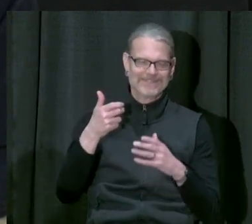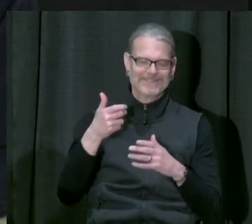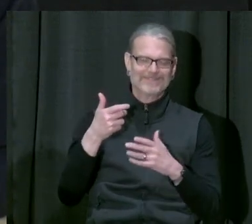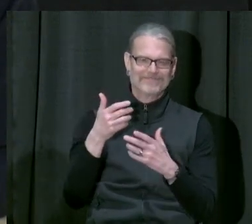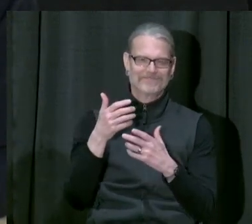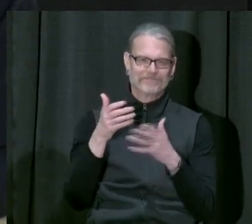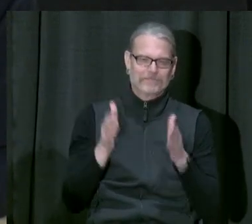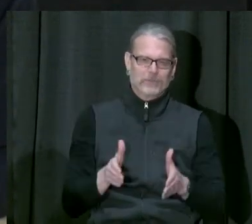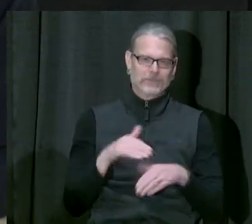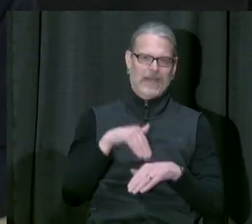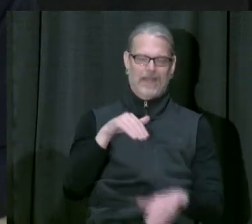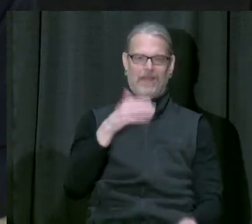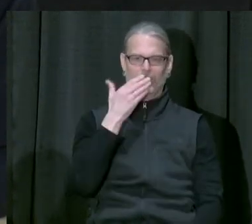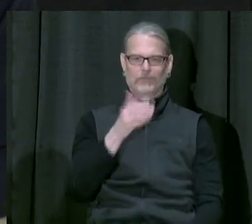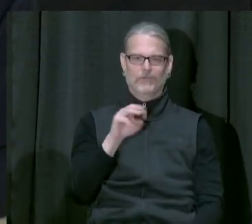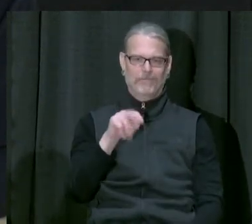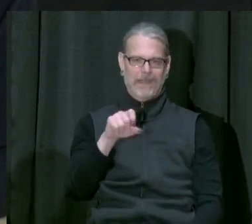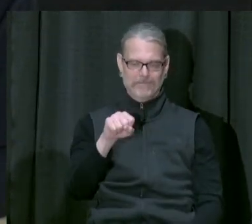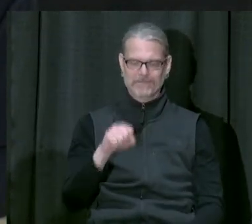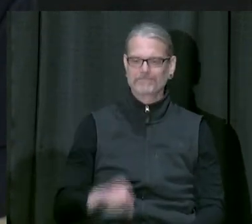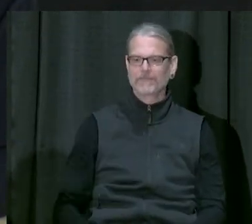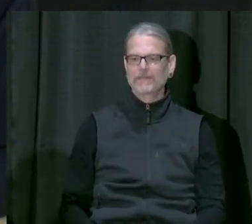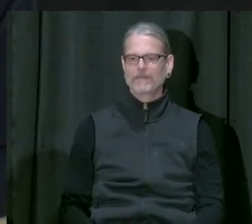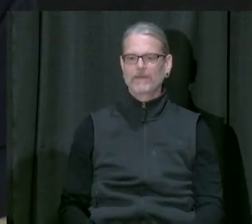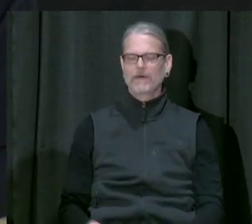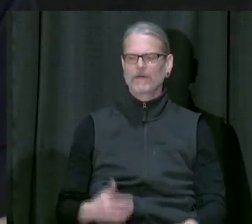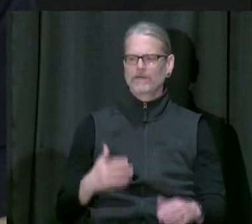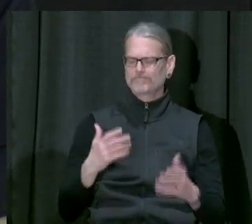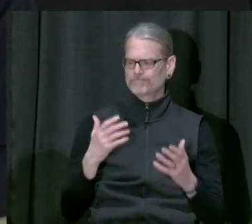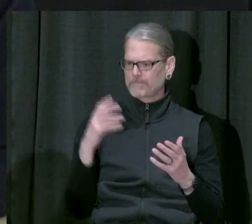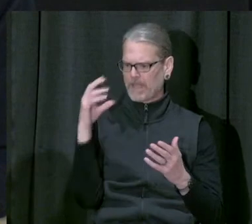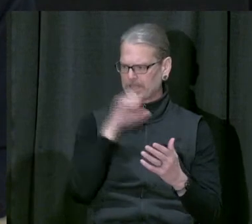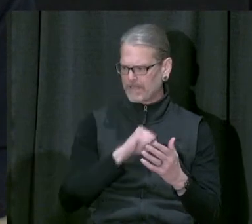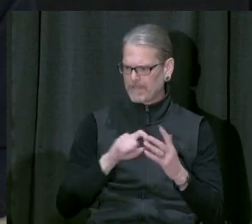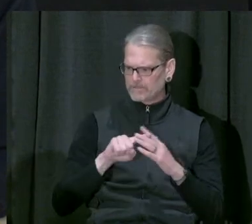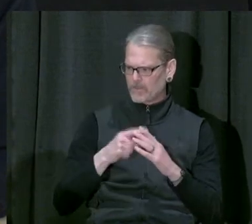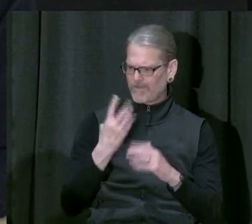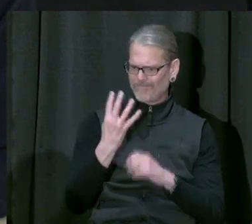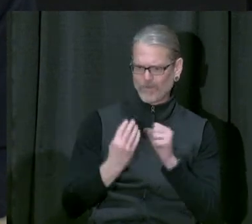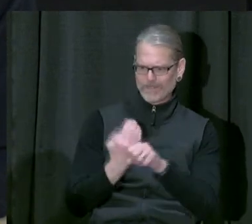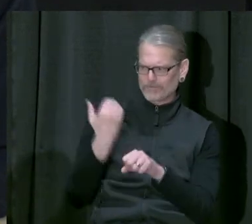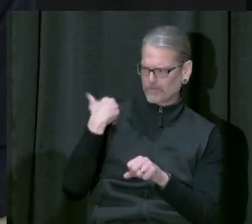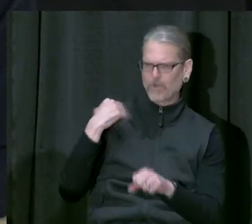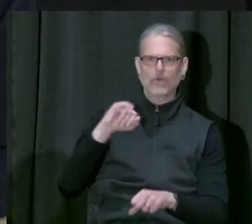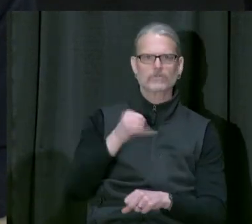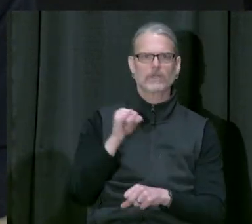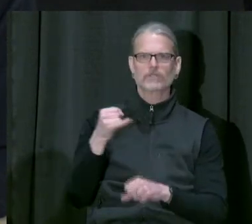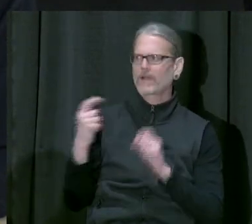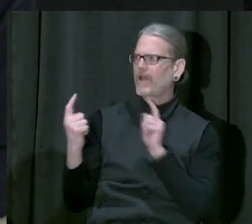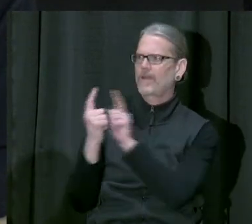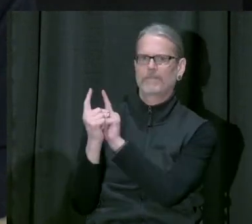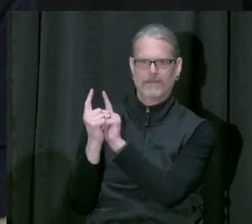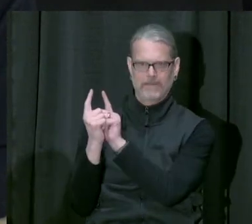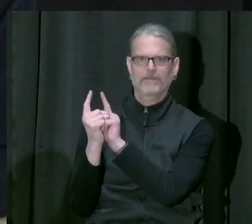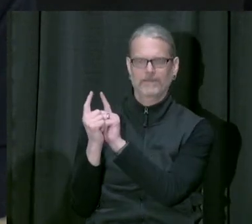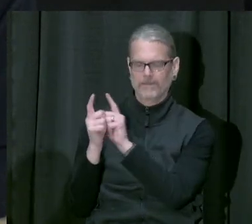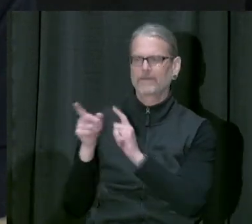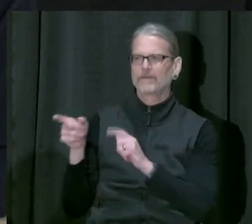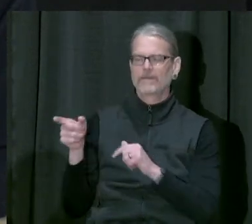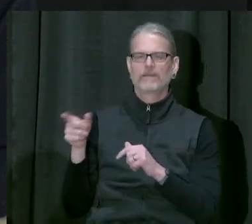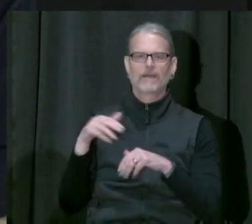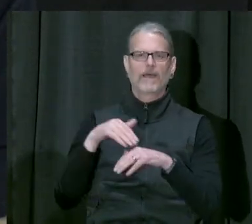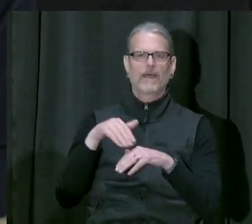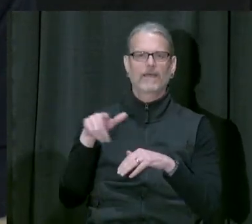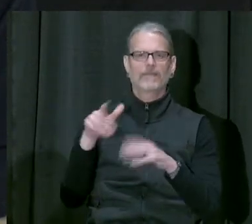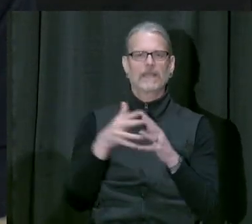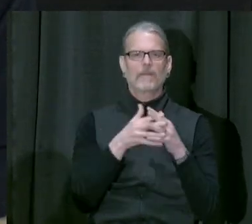that actually evolved almost exactly 4 years ago when JJ and I met up at a symposium at the American Printing